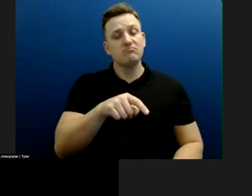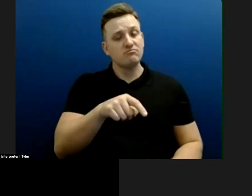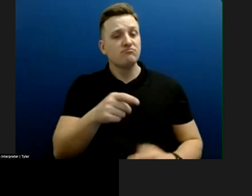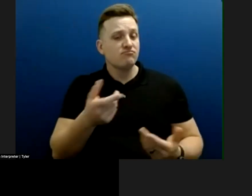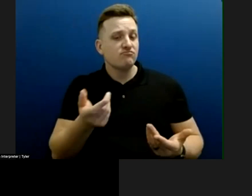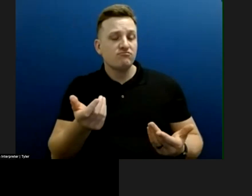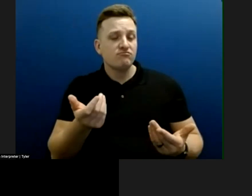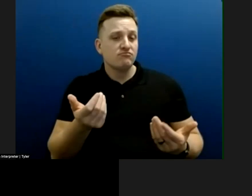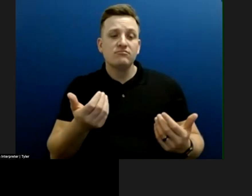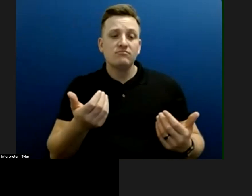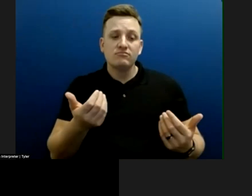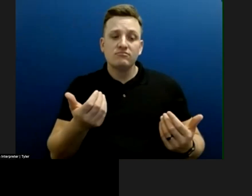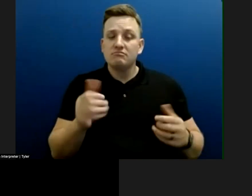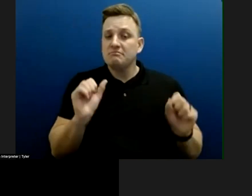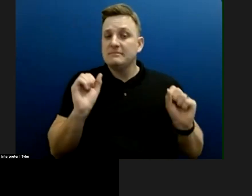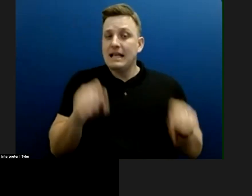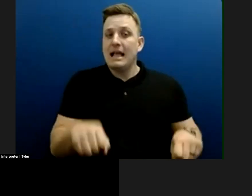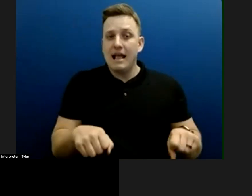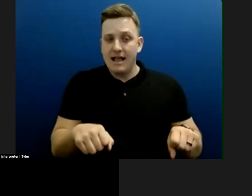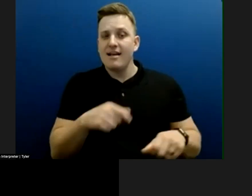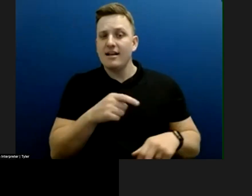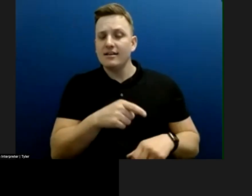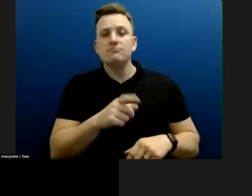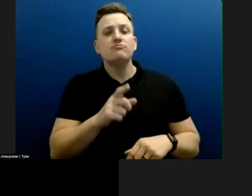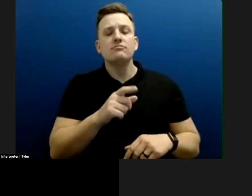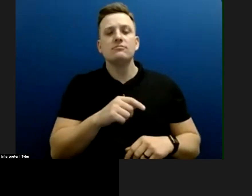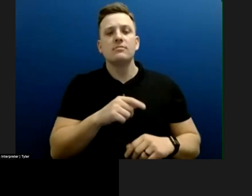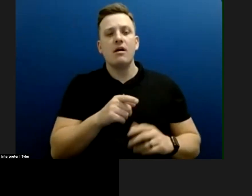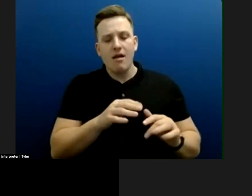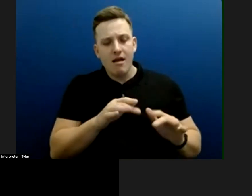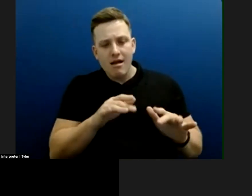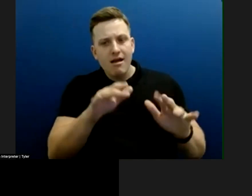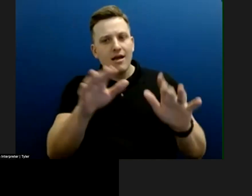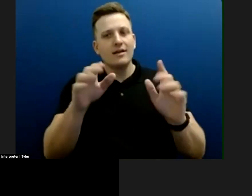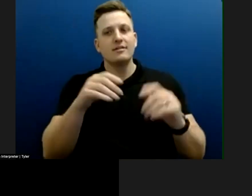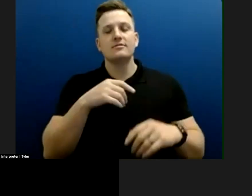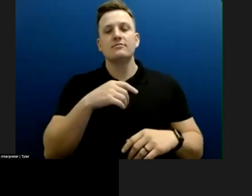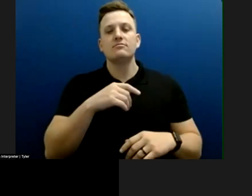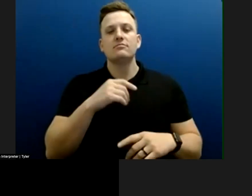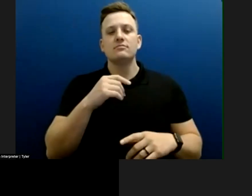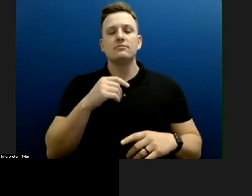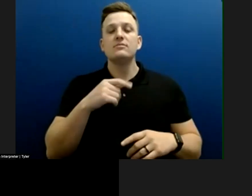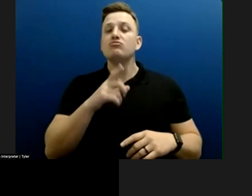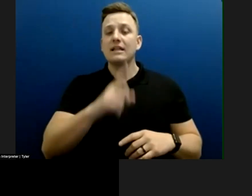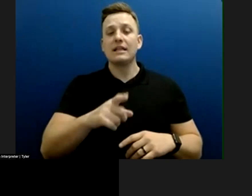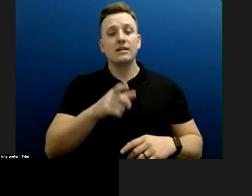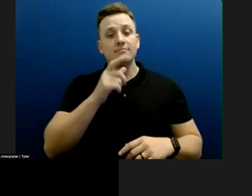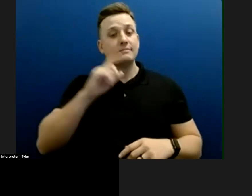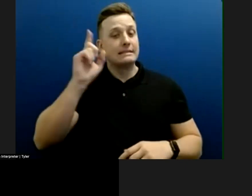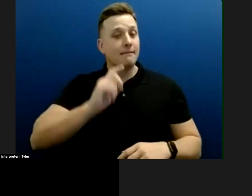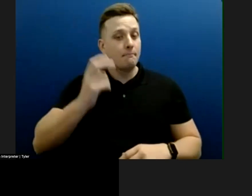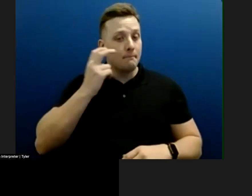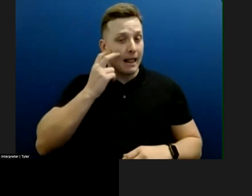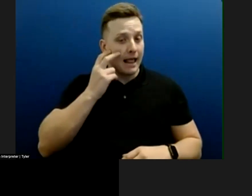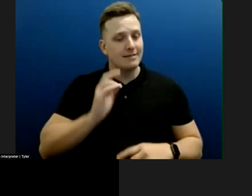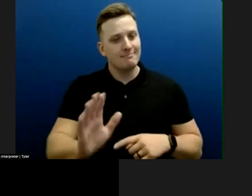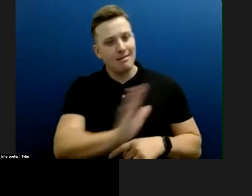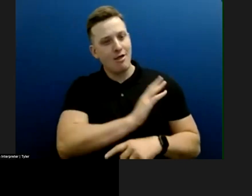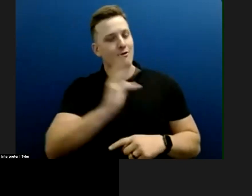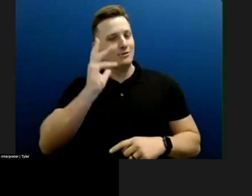because it's really been driven by and from the lived experience of deaf blindness,